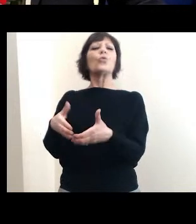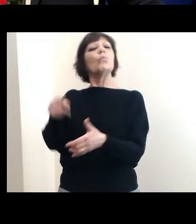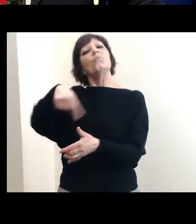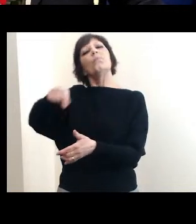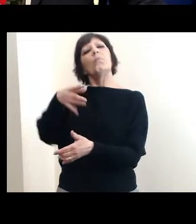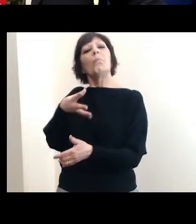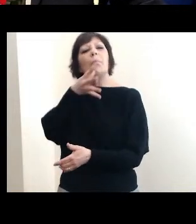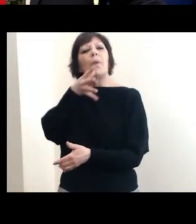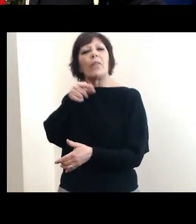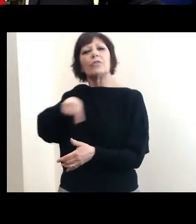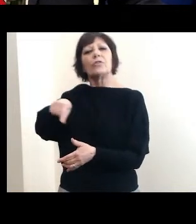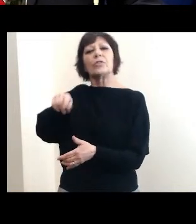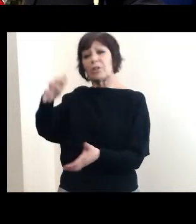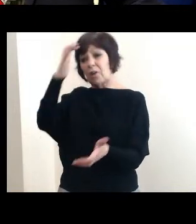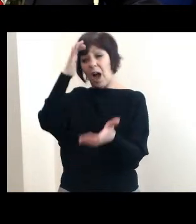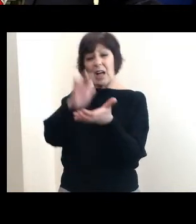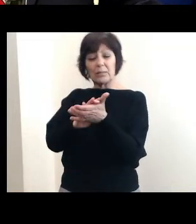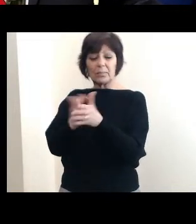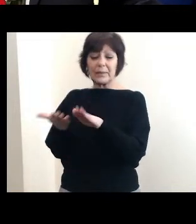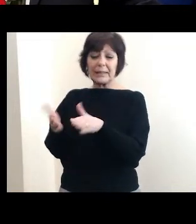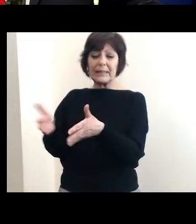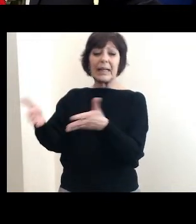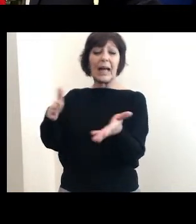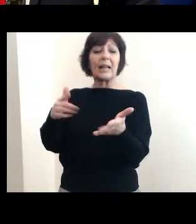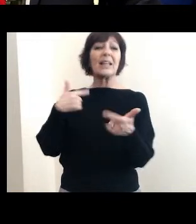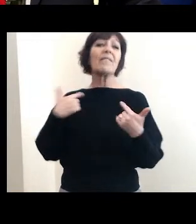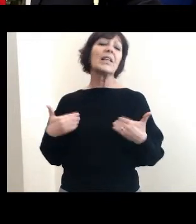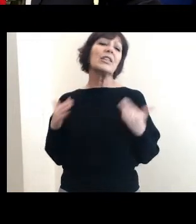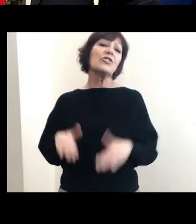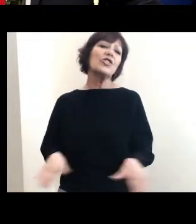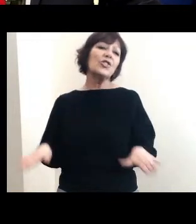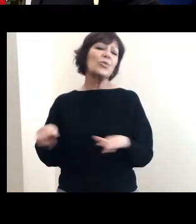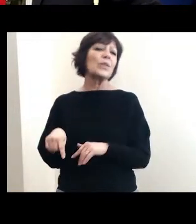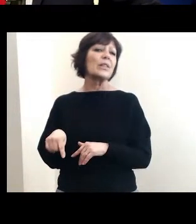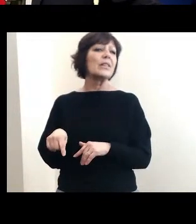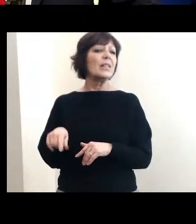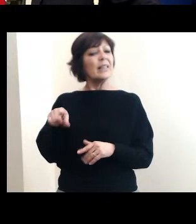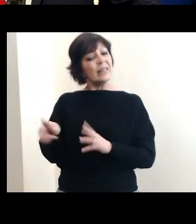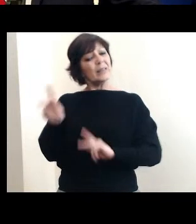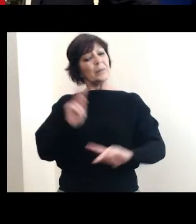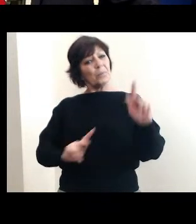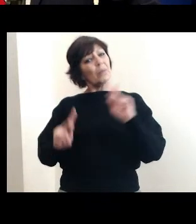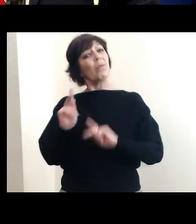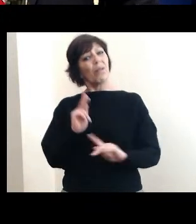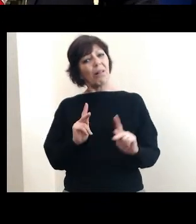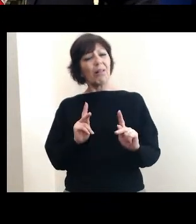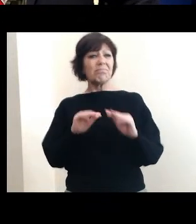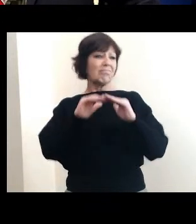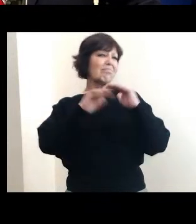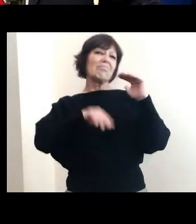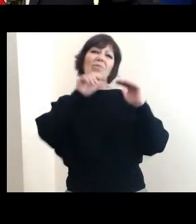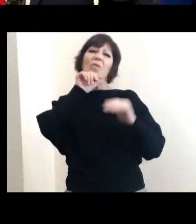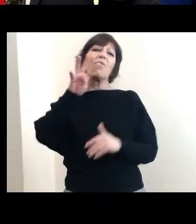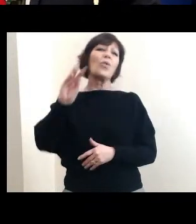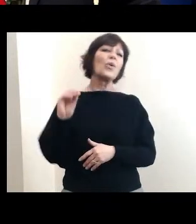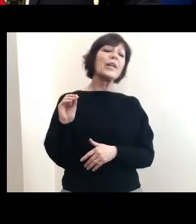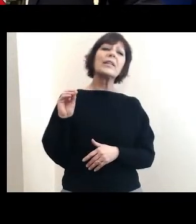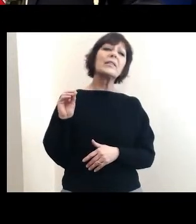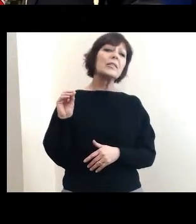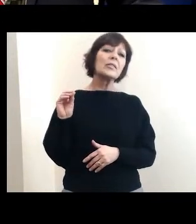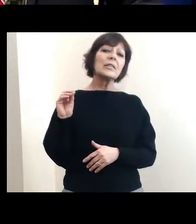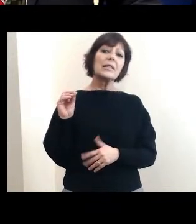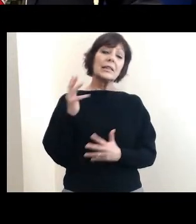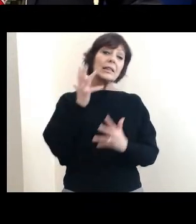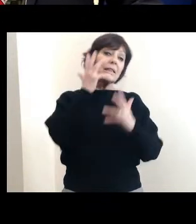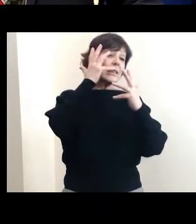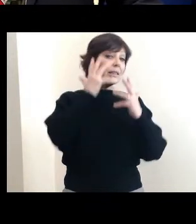of those who've lost their husbands who all have young children. And these are individuals primarily under the age of 40. And it's